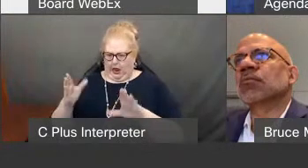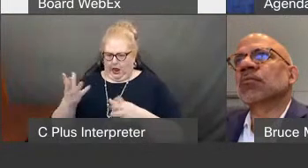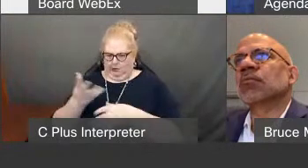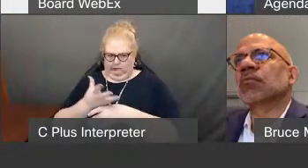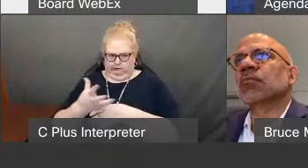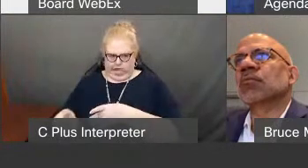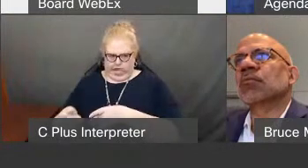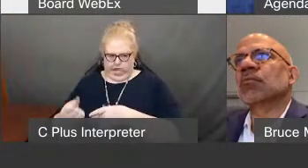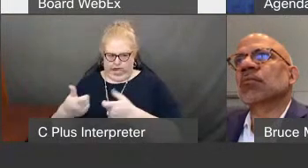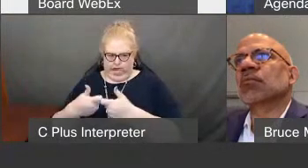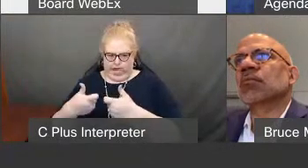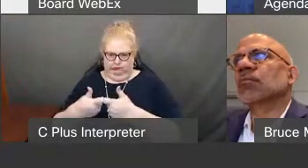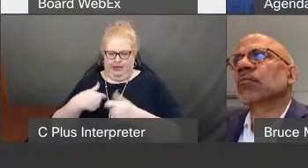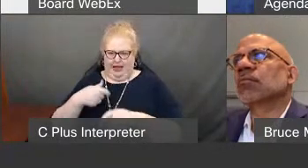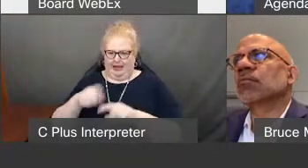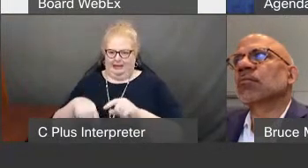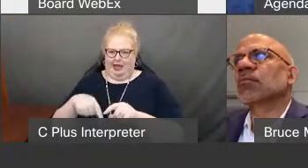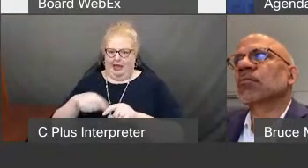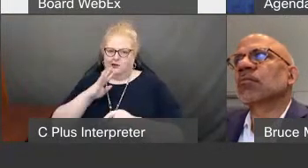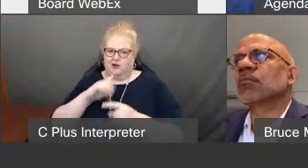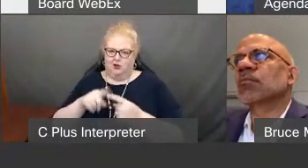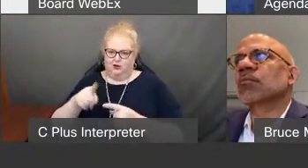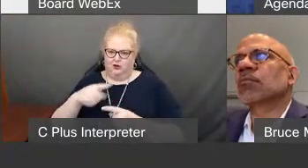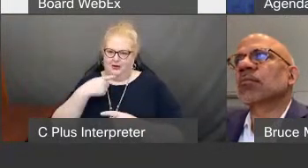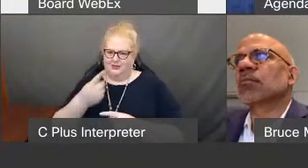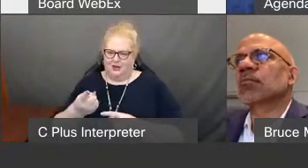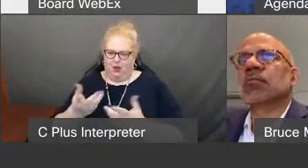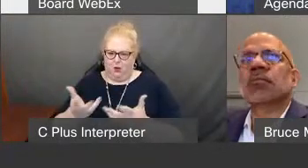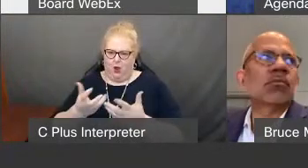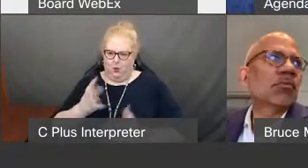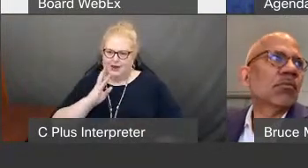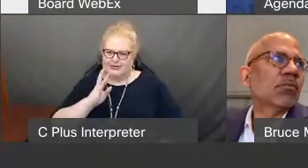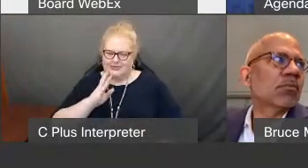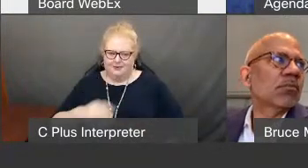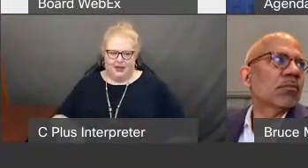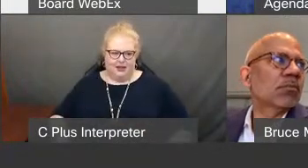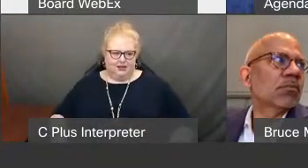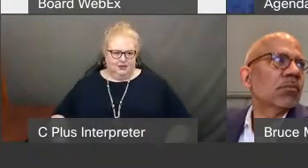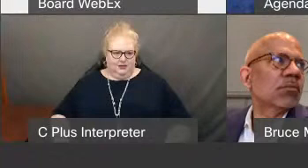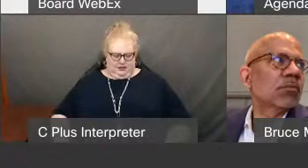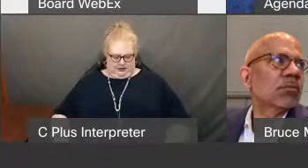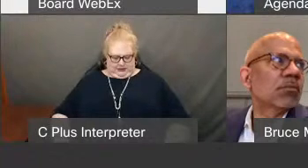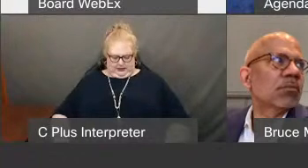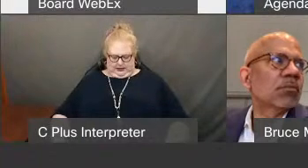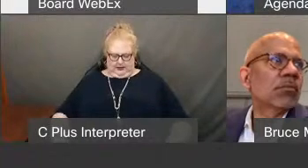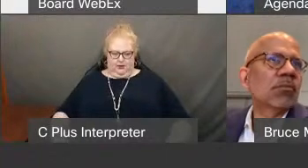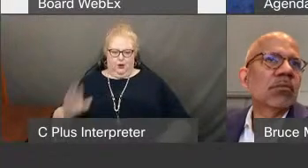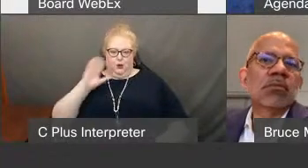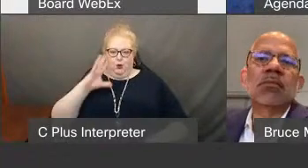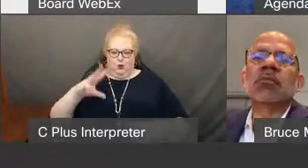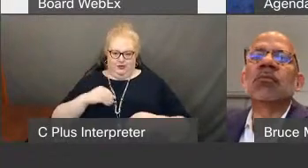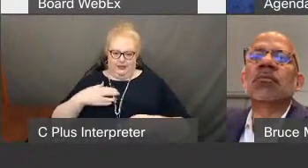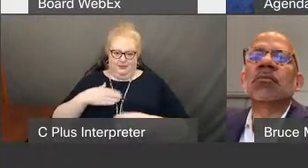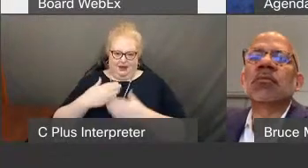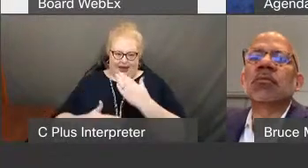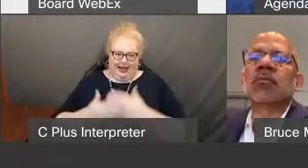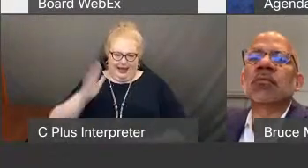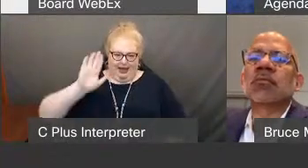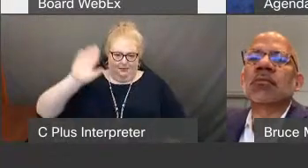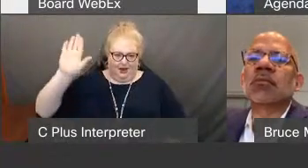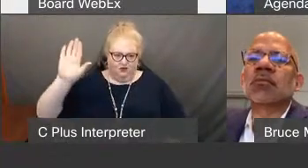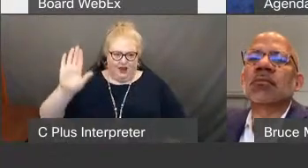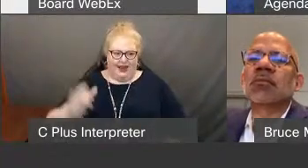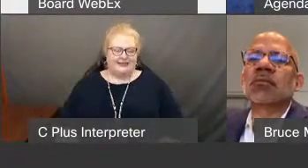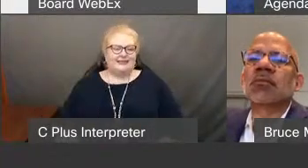to you until y'all want to speak. Okay. So Harris, will you accept my hand when I raise it? Yes, ma'am. Okay, thank you.